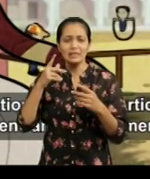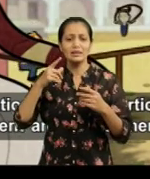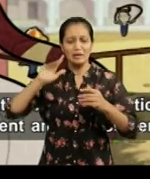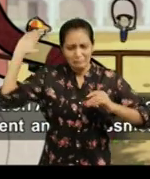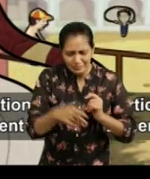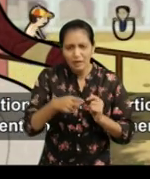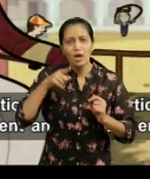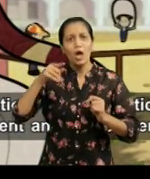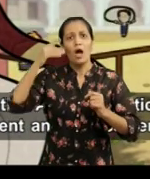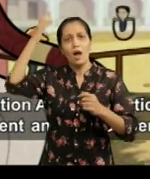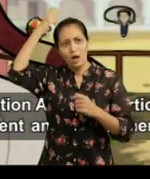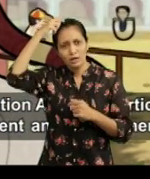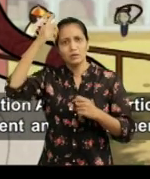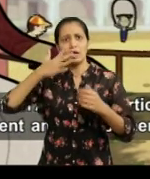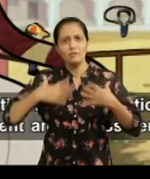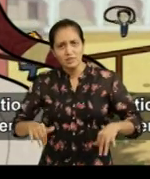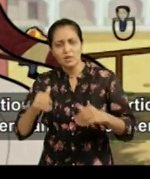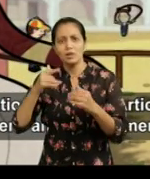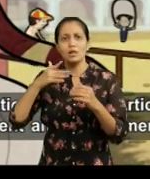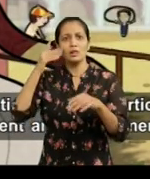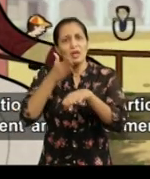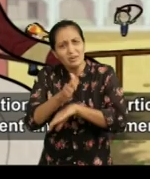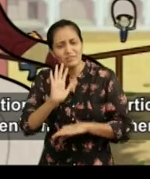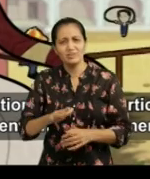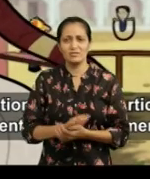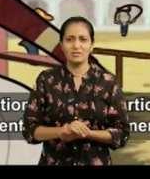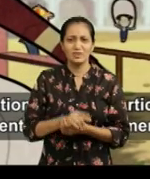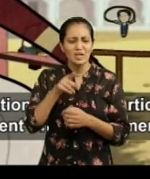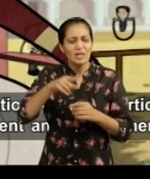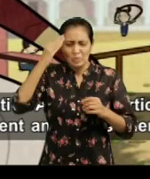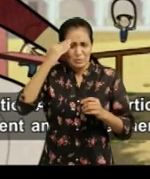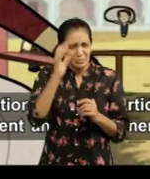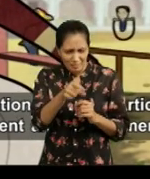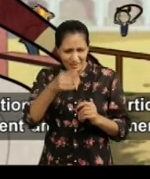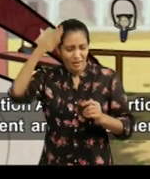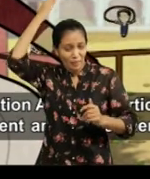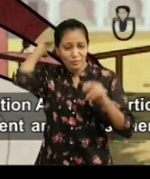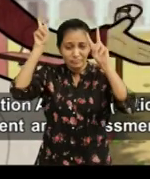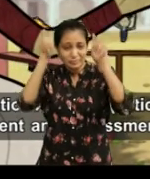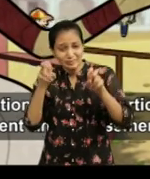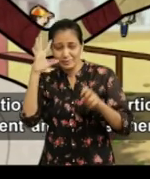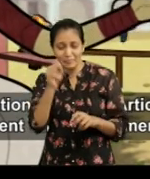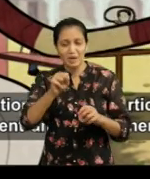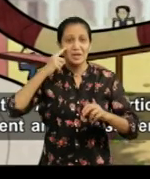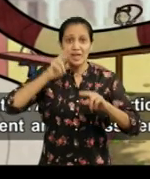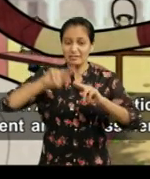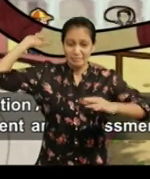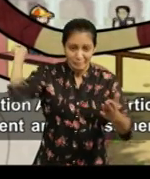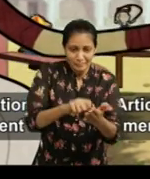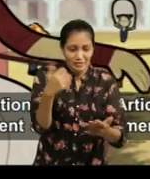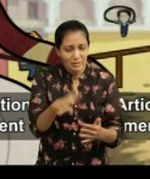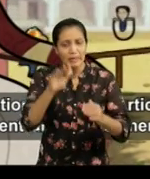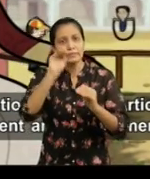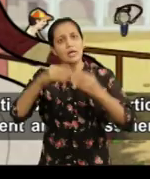physically, mentally, and emotionally. Are? You surely can't forget the old adage. Spare